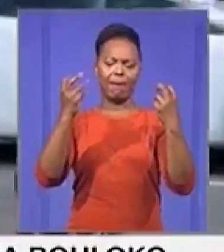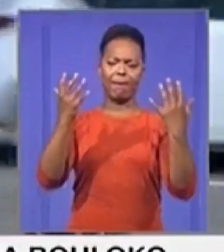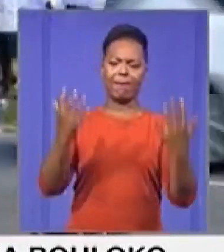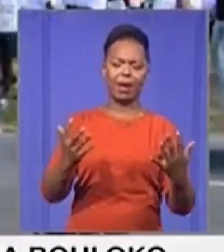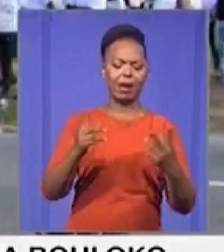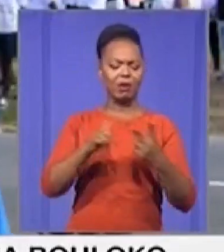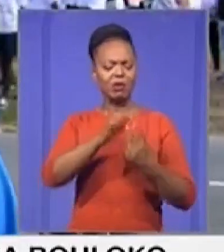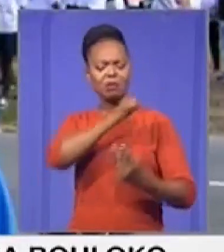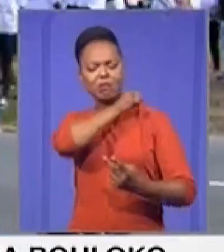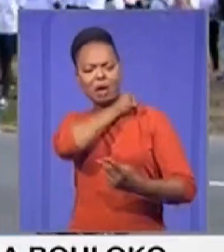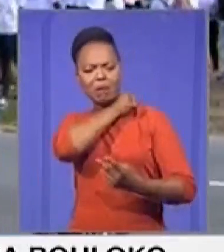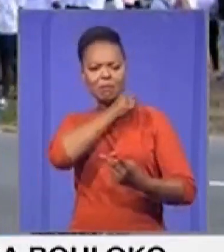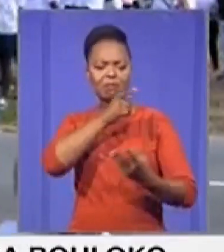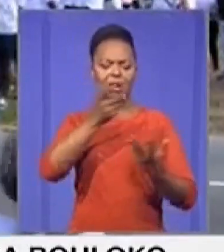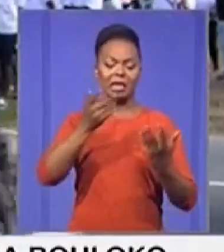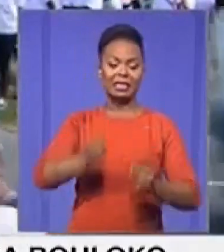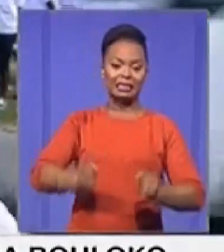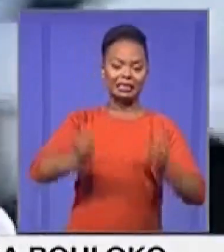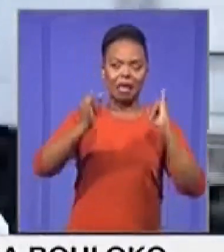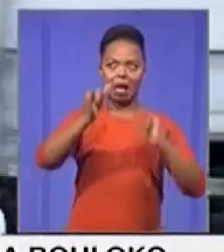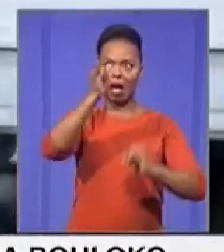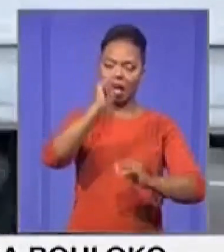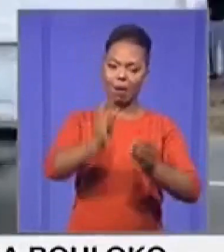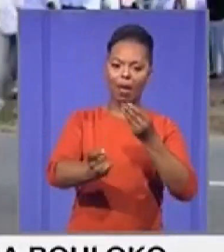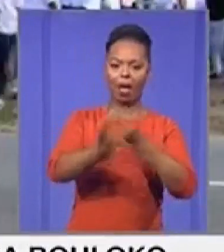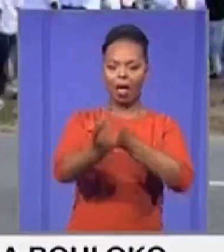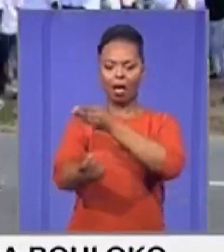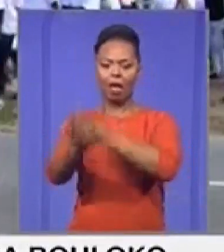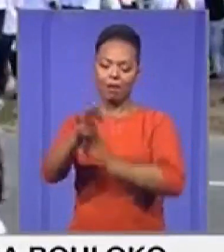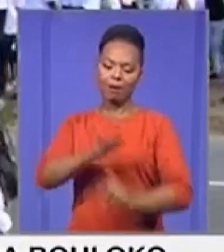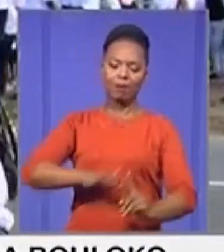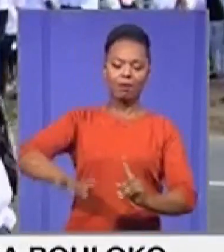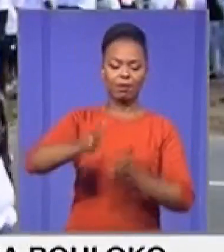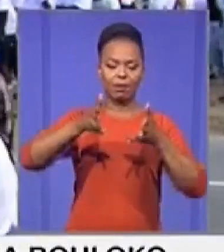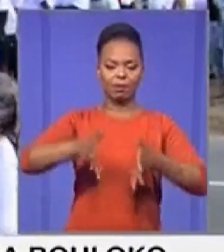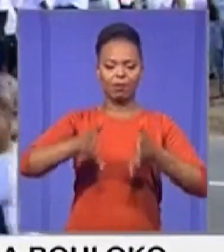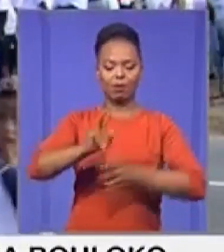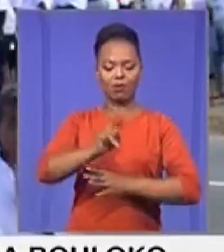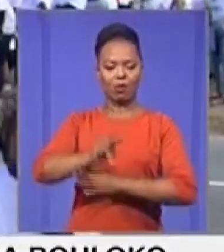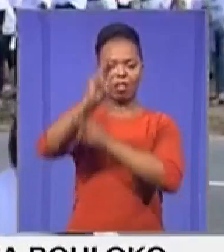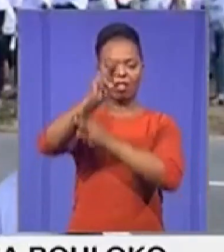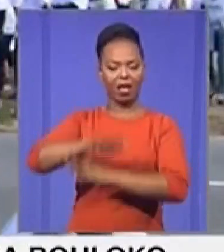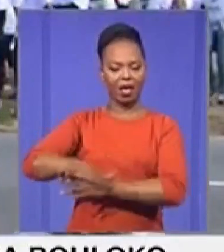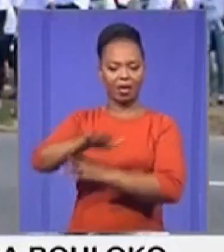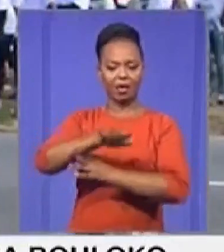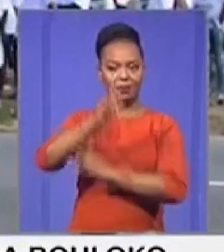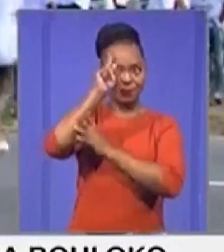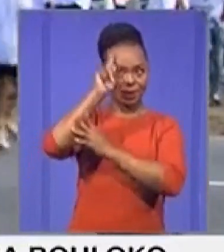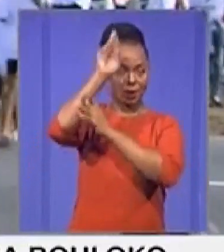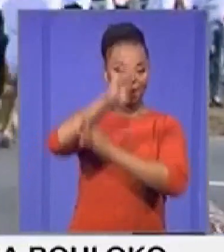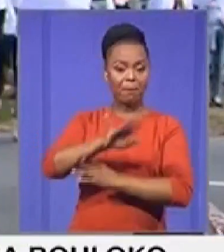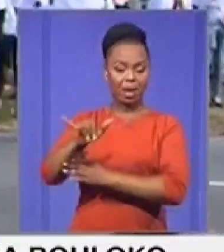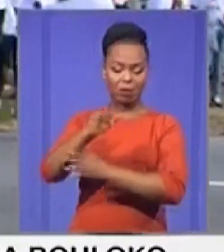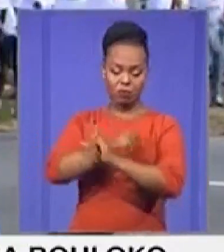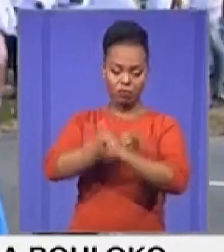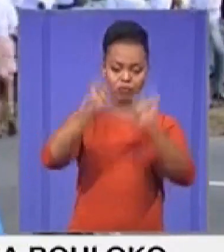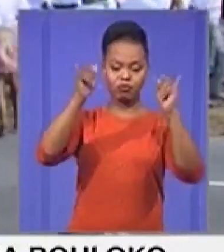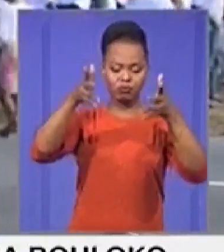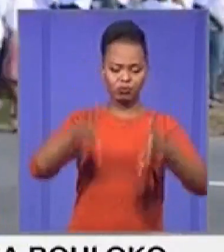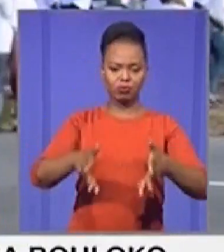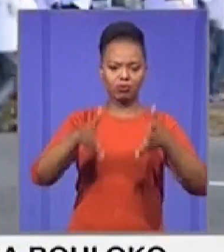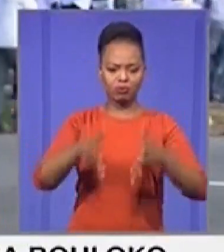there's robberies, there are serious crimes that is committed against the people here in the northern areas and in Nelson Mandela Bay at large. We are